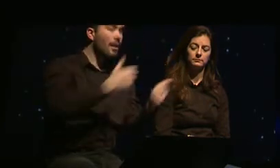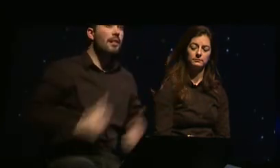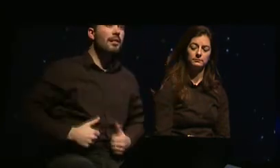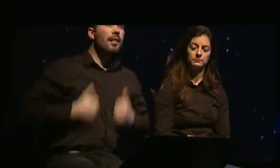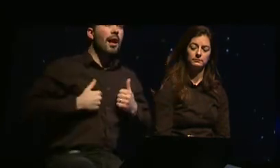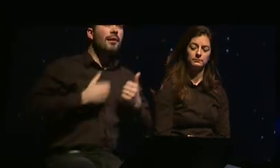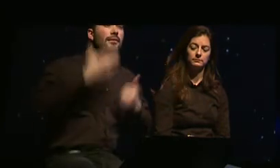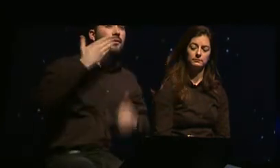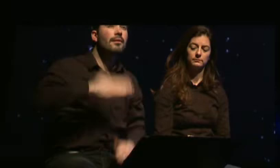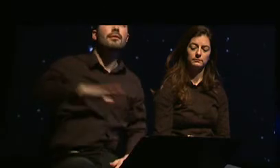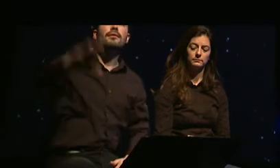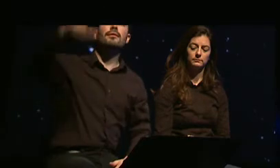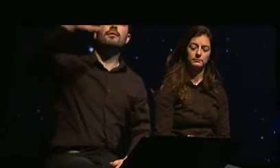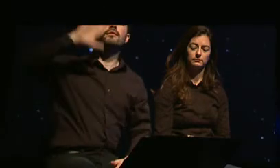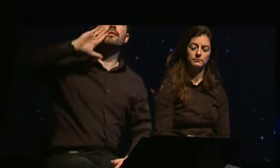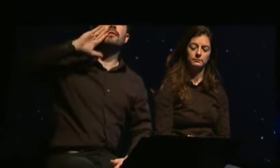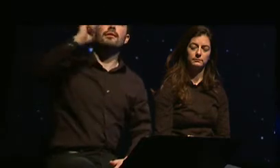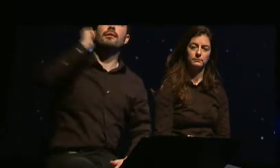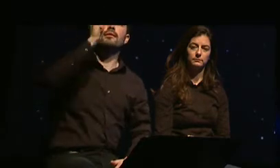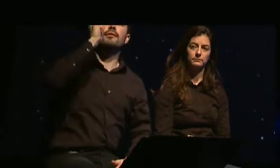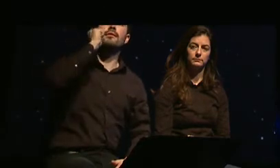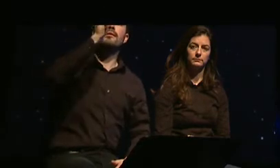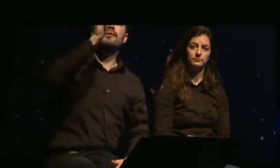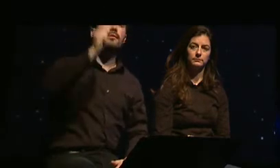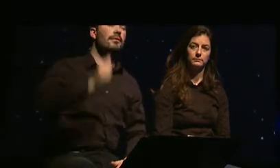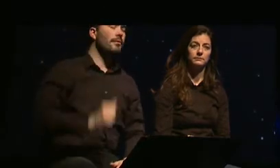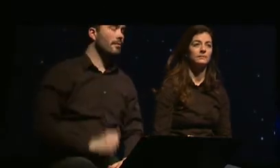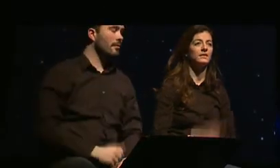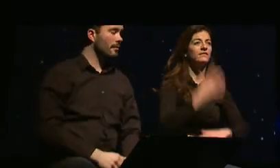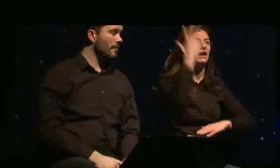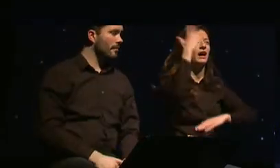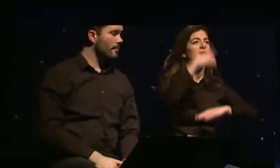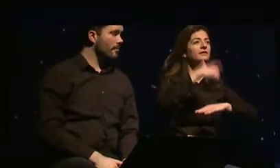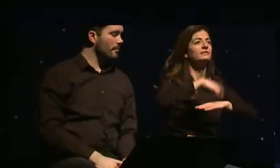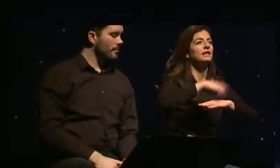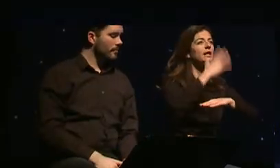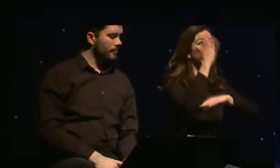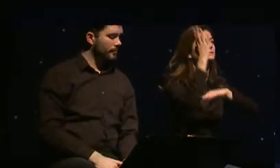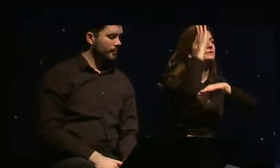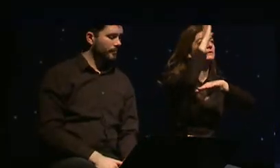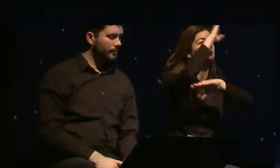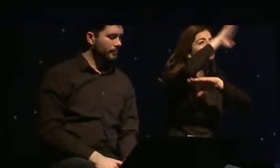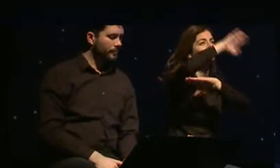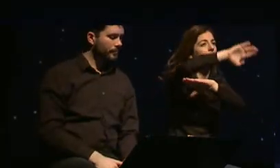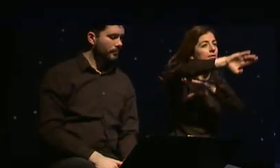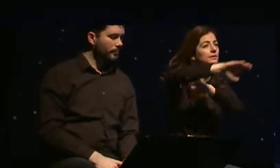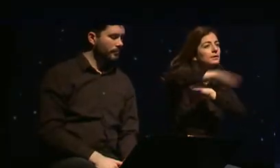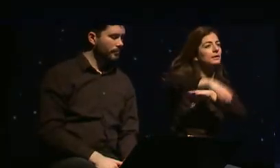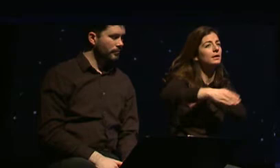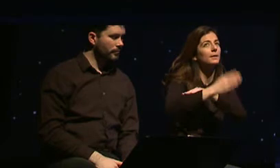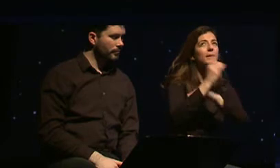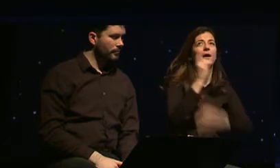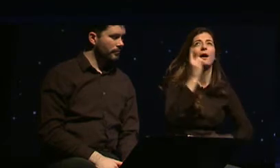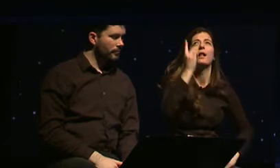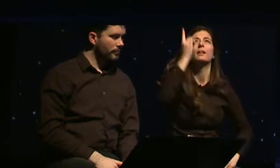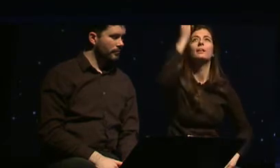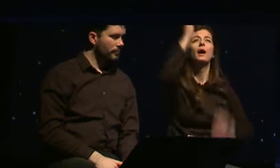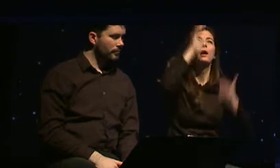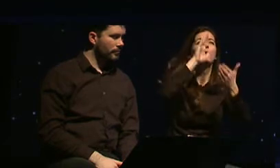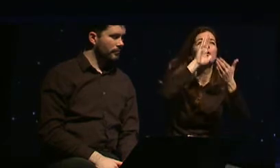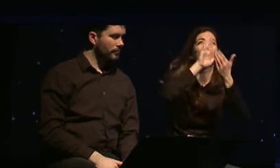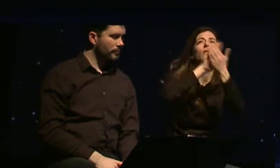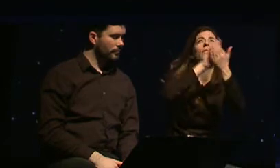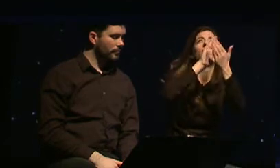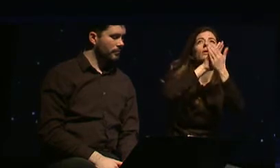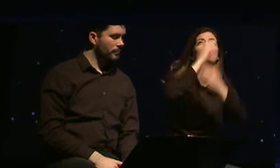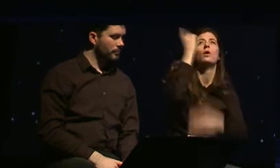day. Five times is the prayer. More times, Allah will receive the glory. Faith is